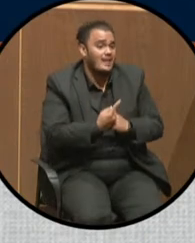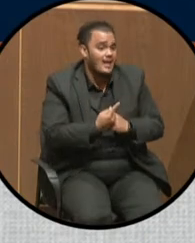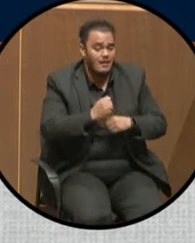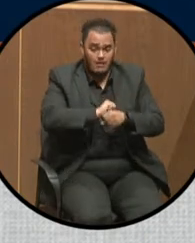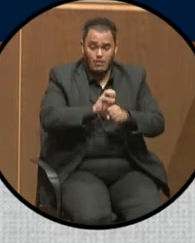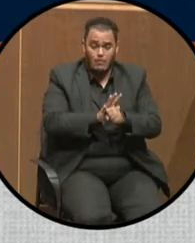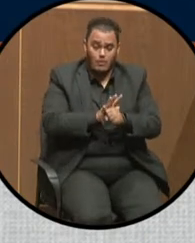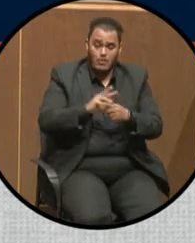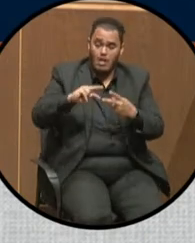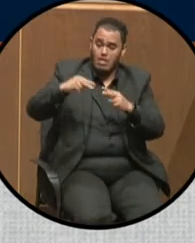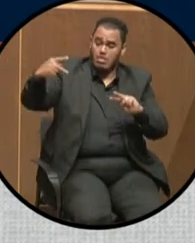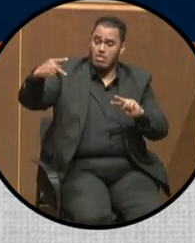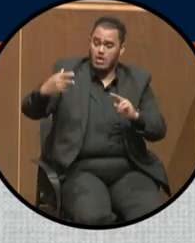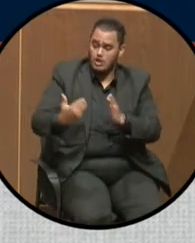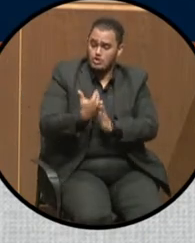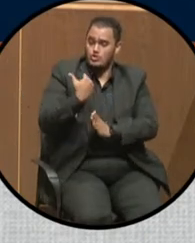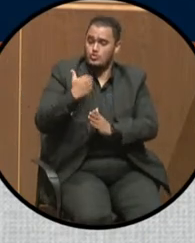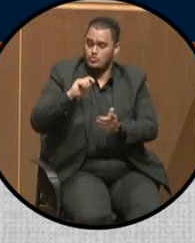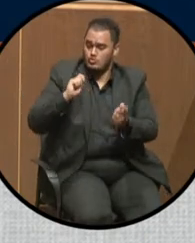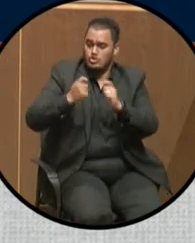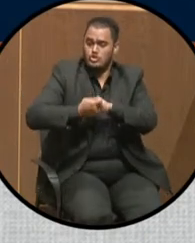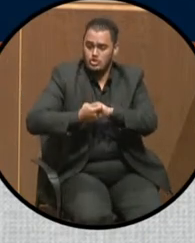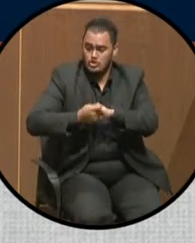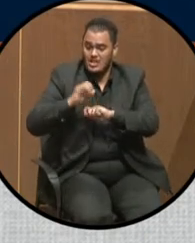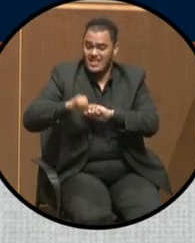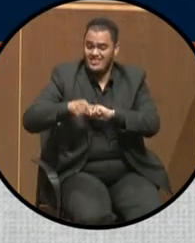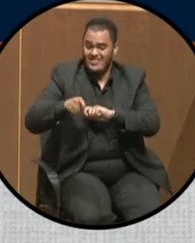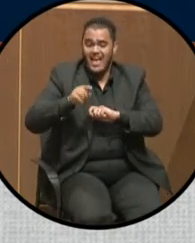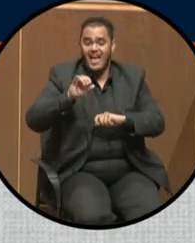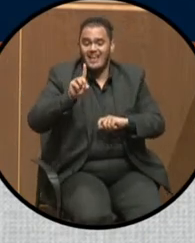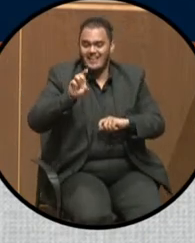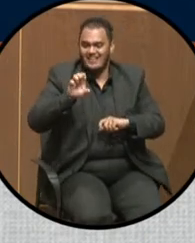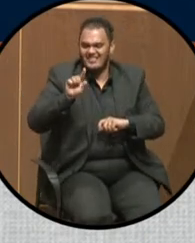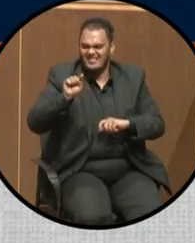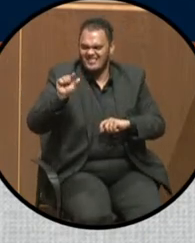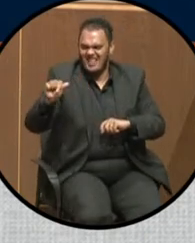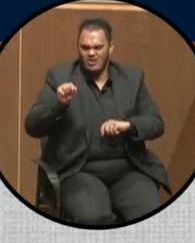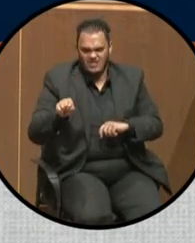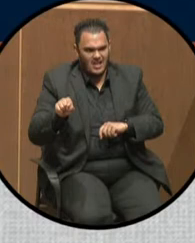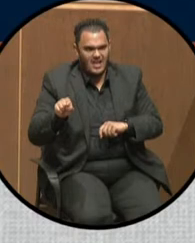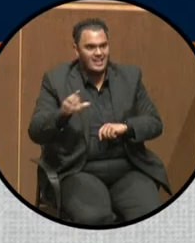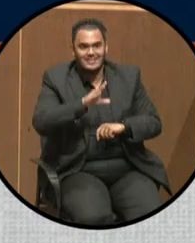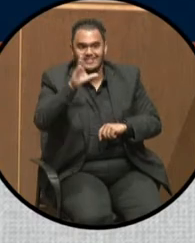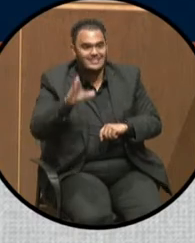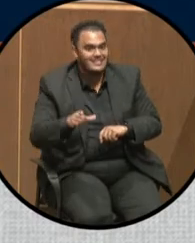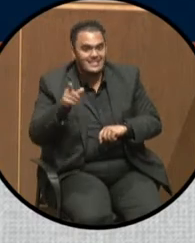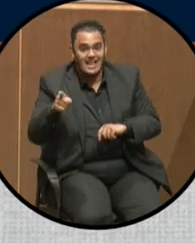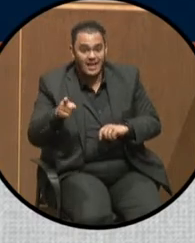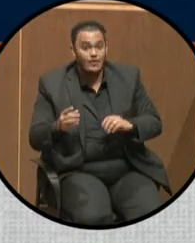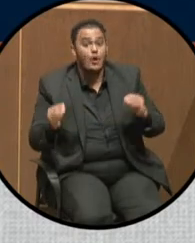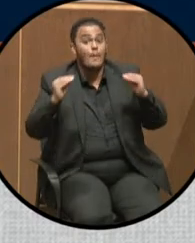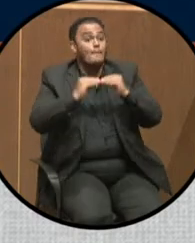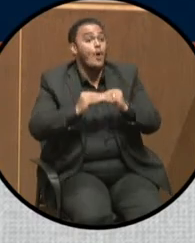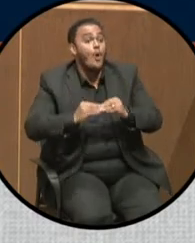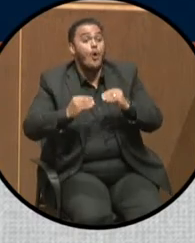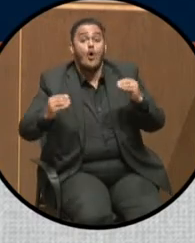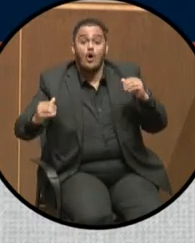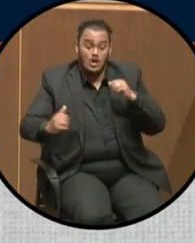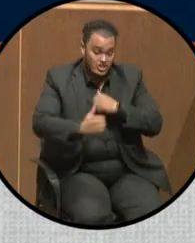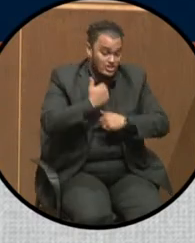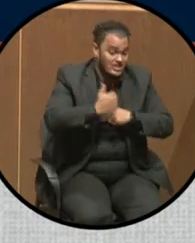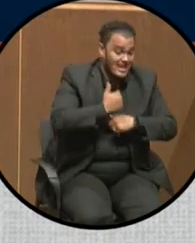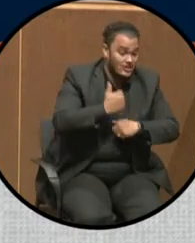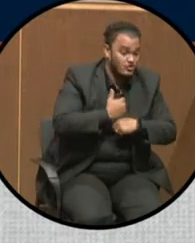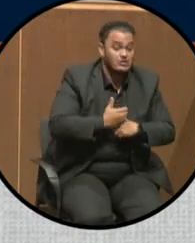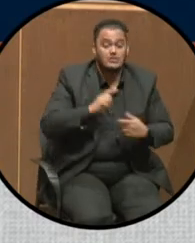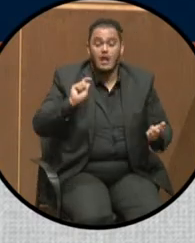history of virology, there's never, ever been a viral mutation that resulted in a virus that was more lethal. As viruses